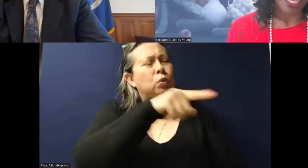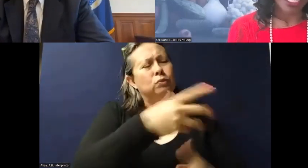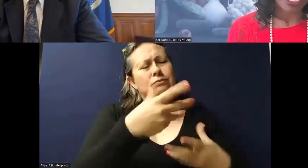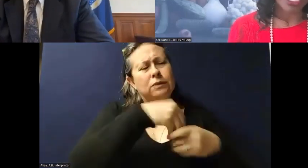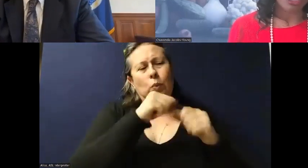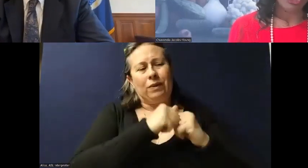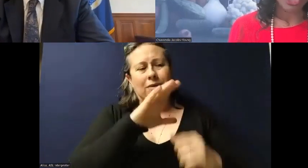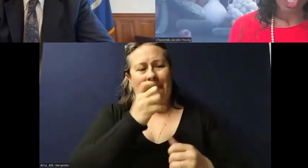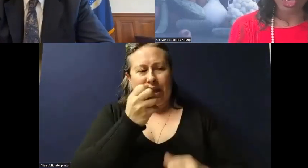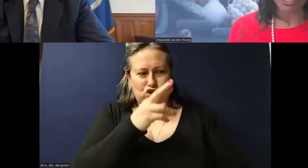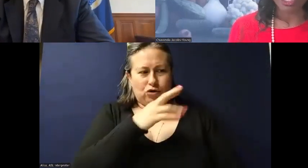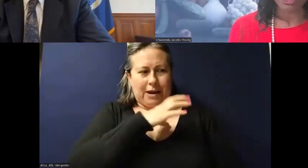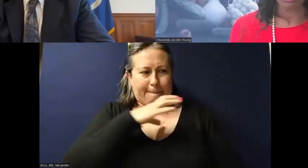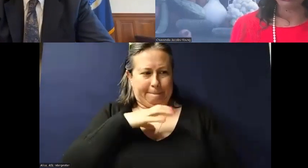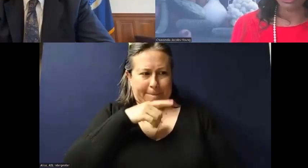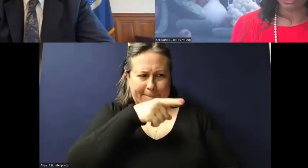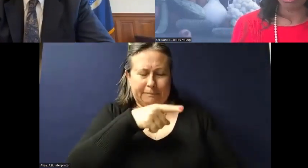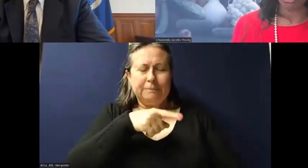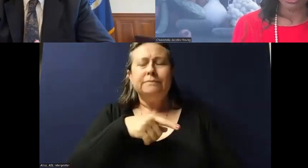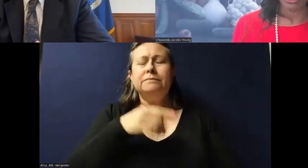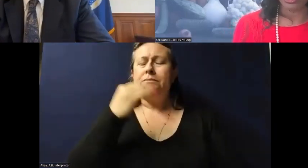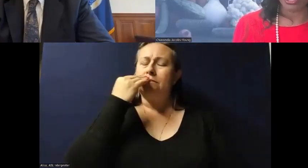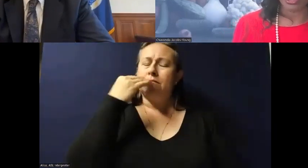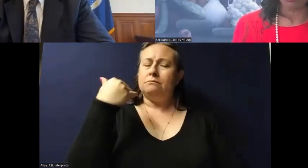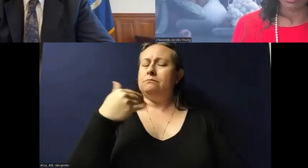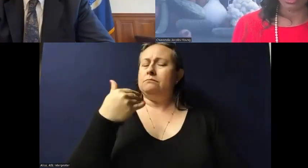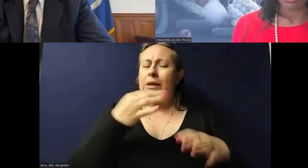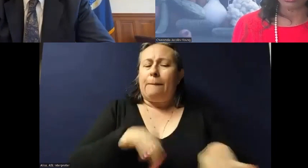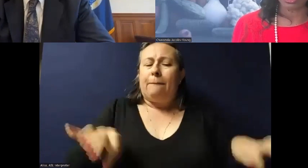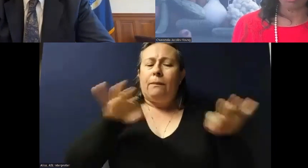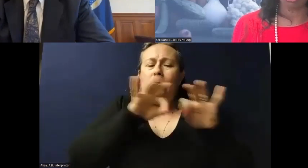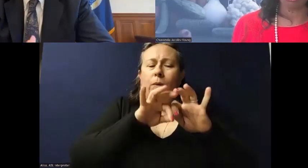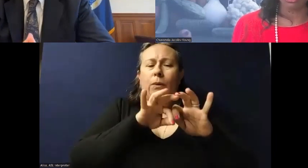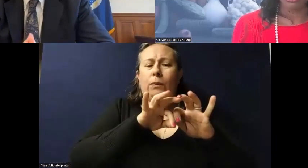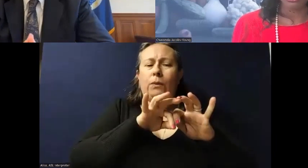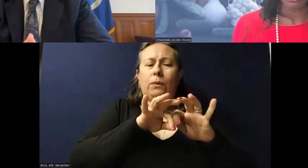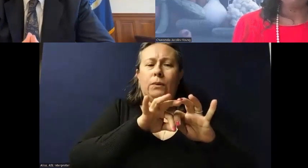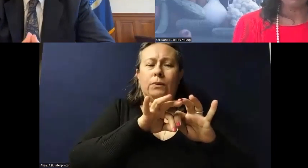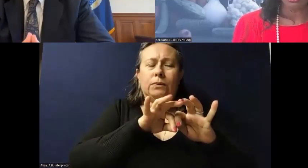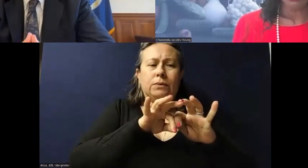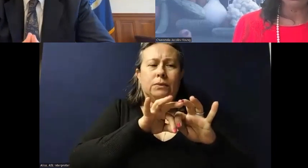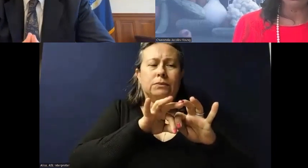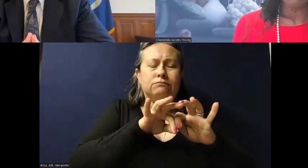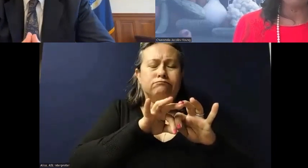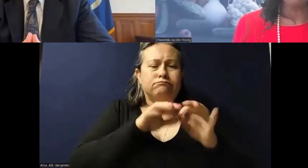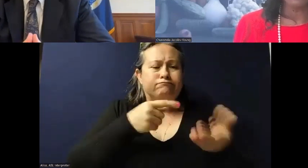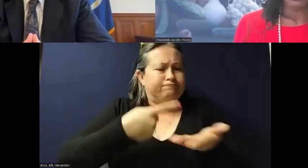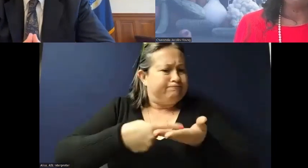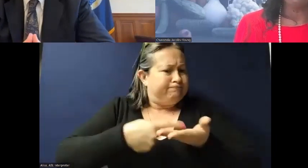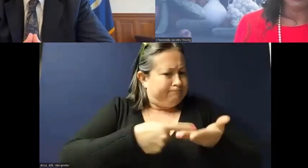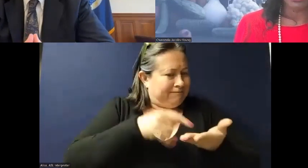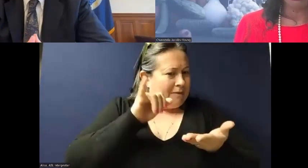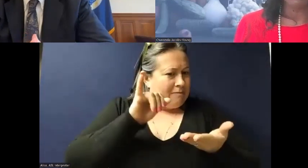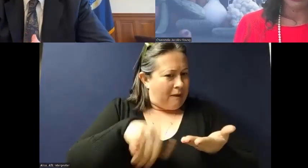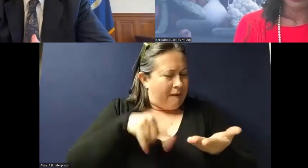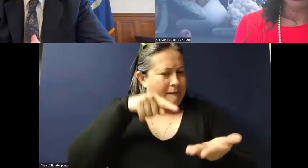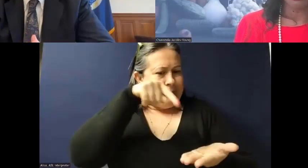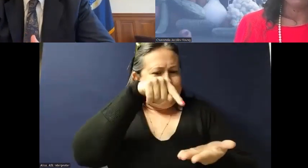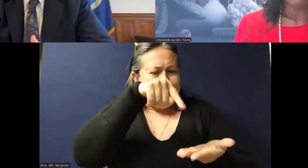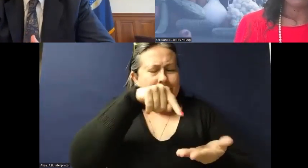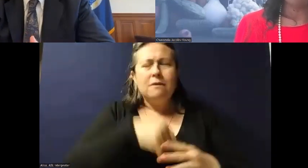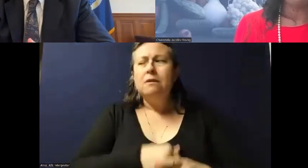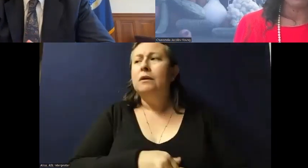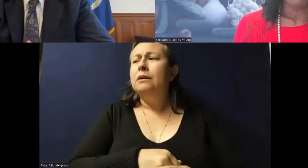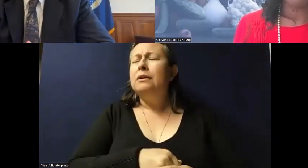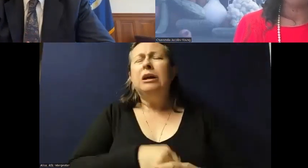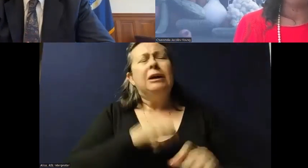and we know it's critically important that ag be at the table. Can you talk a little bit about how